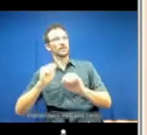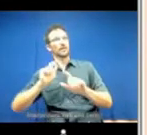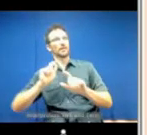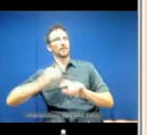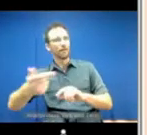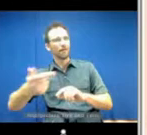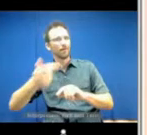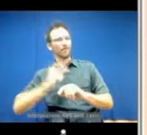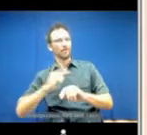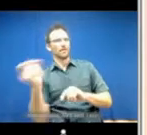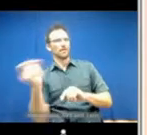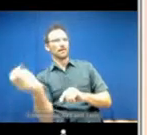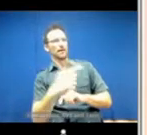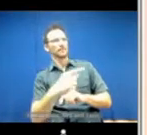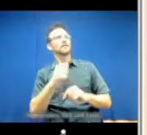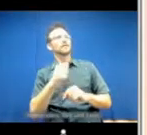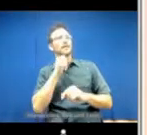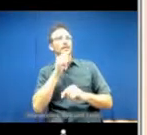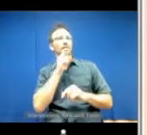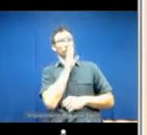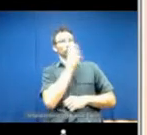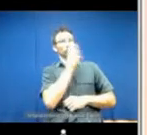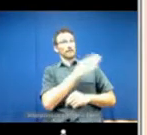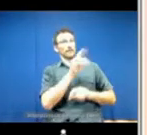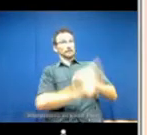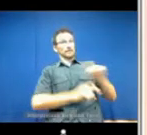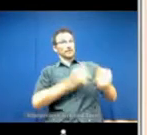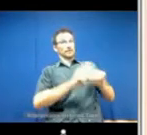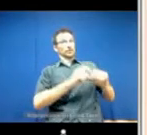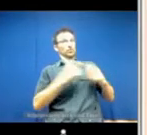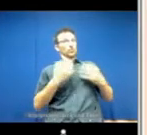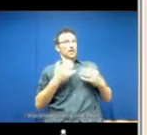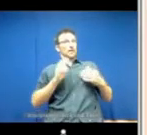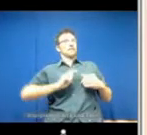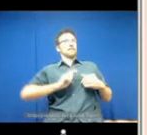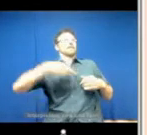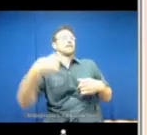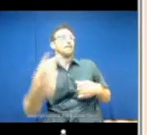and cross-examination. It's more like direct and then clarification.